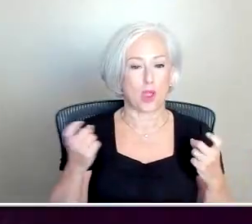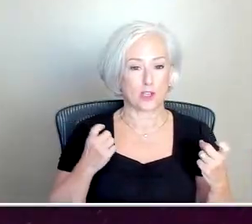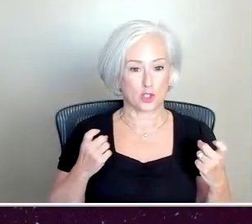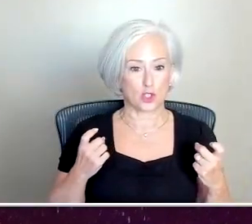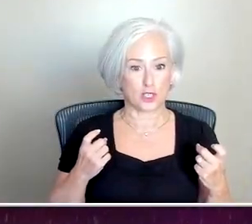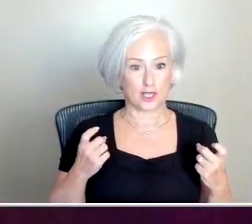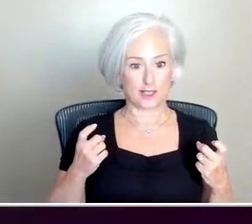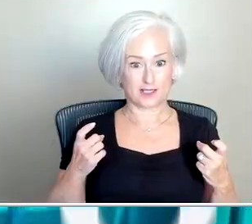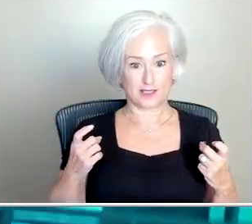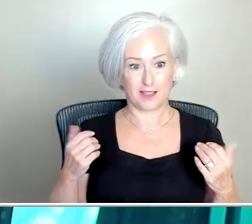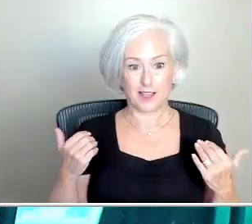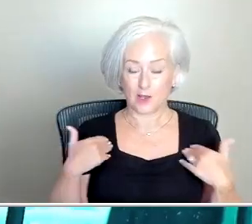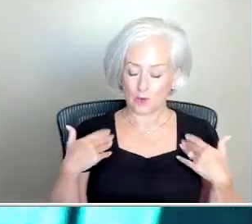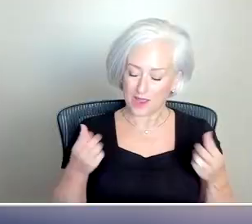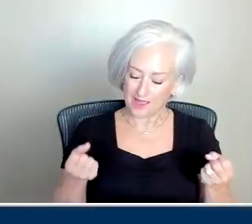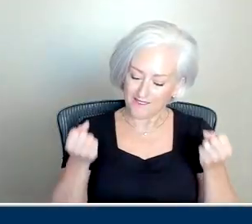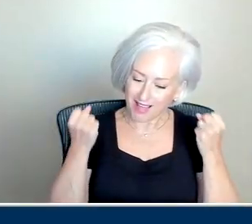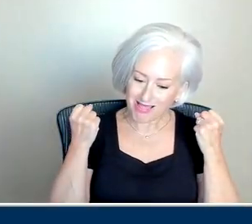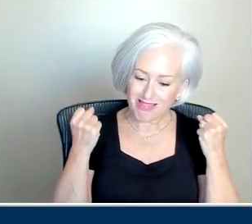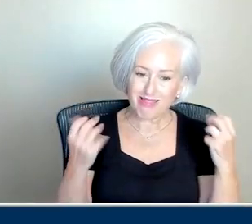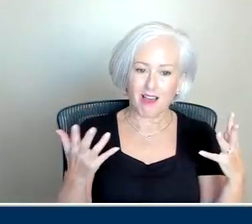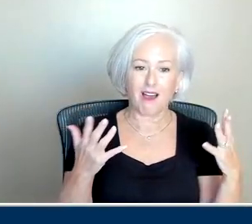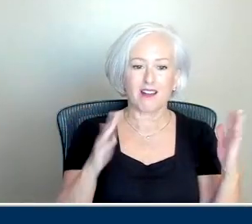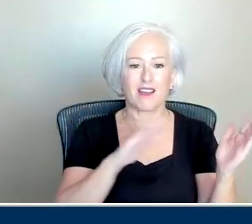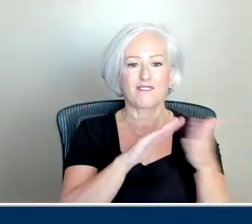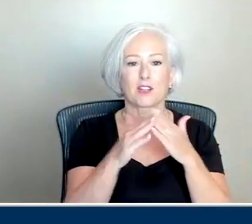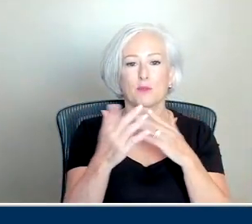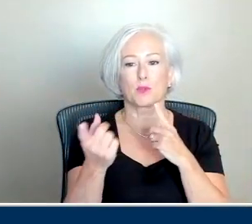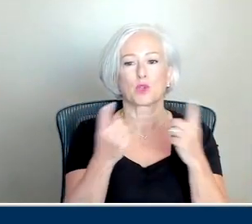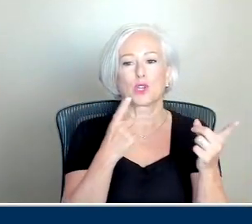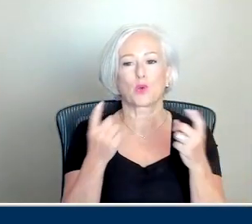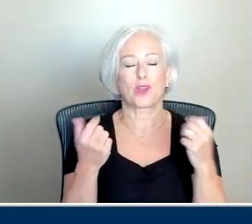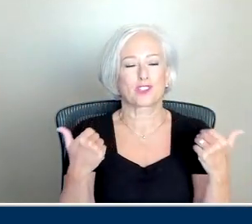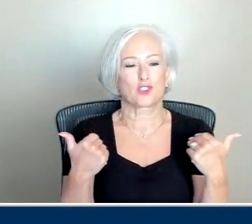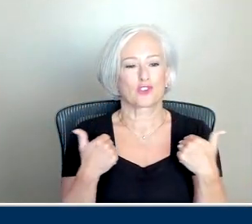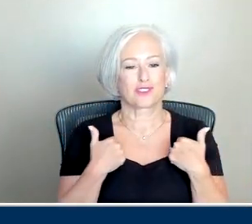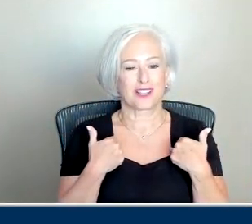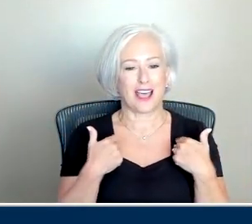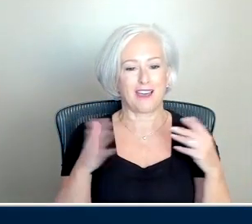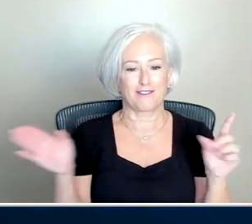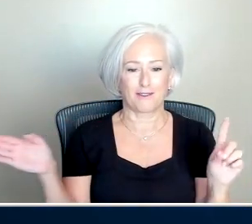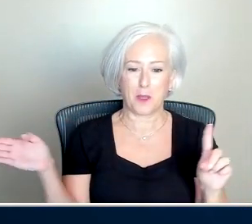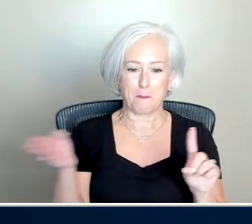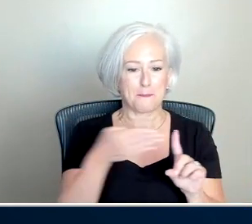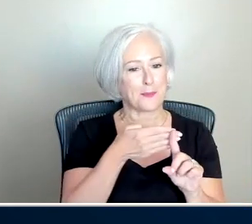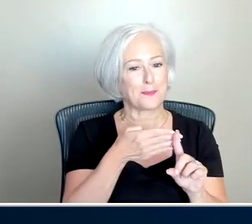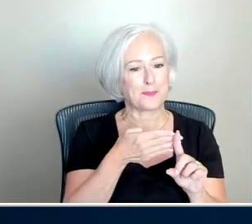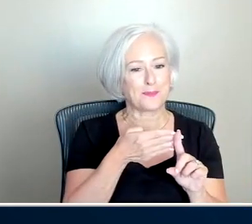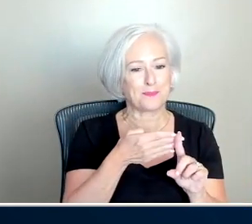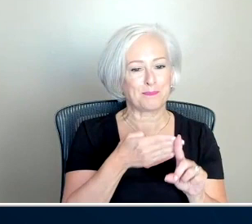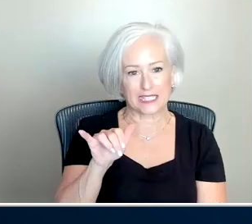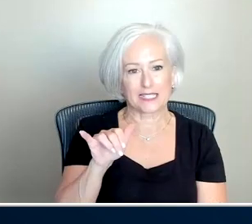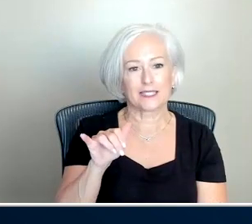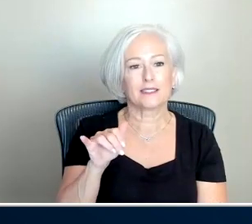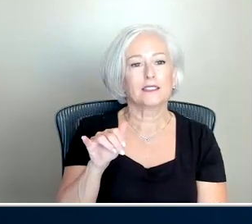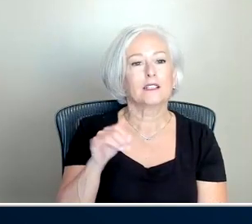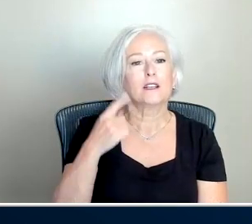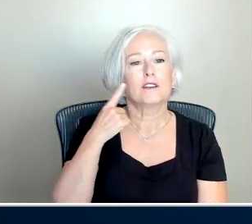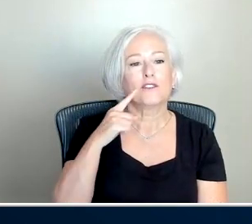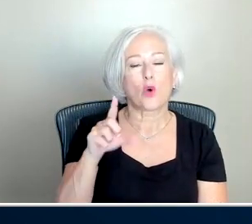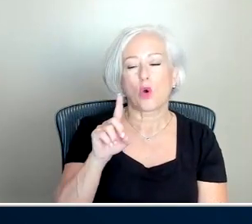of questions from our community, so let's get right to those. Marcy has a question for Dr.